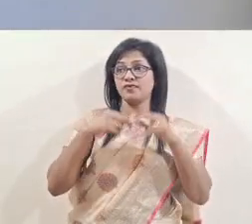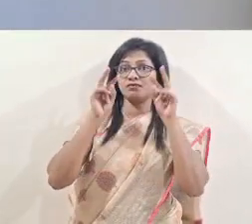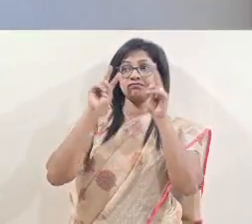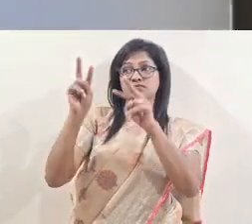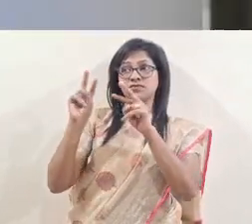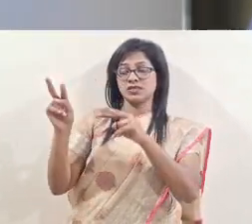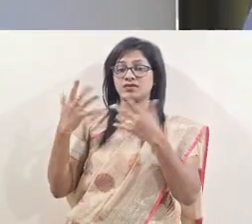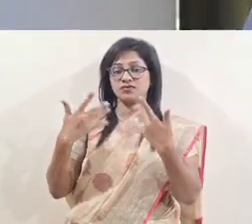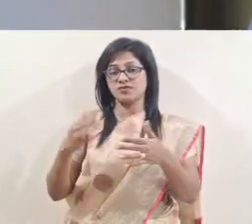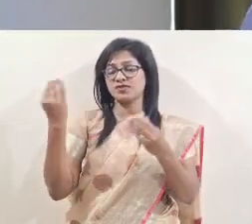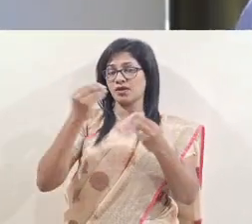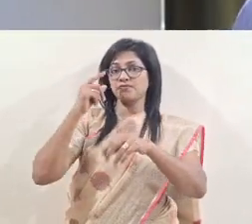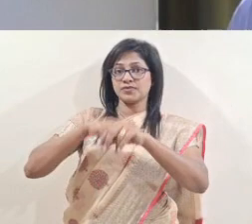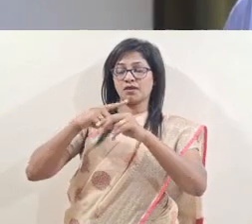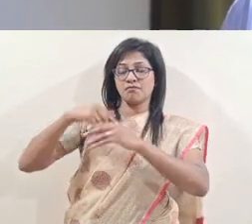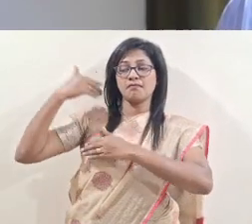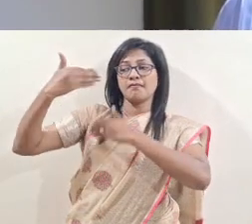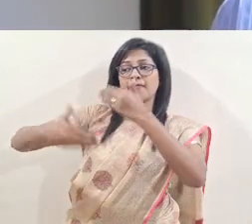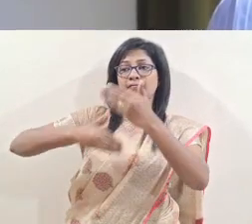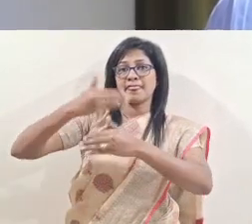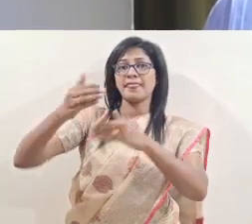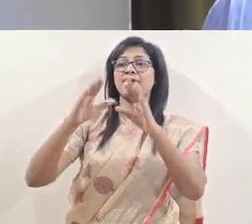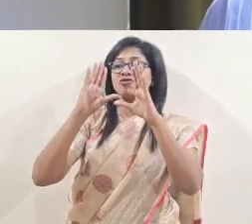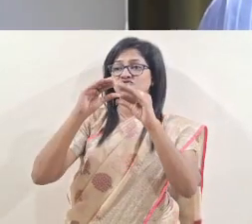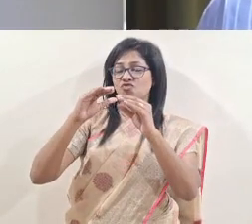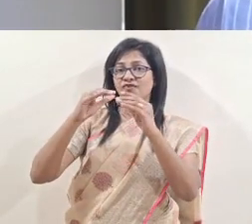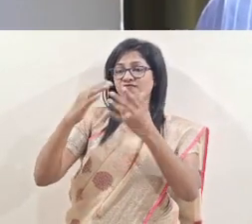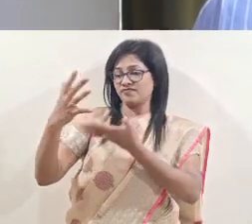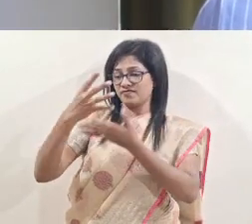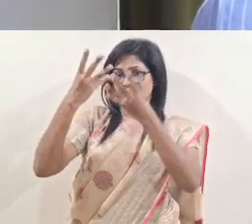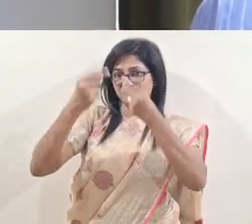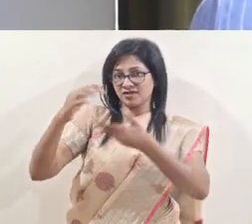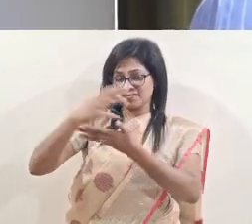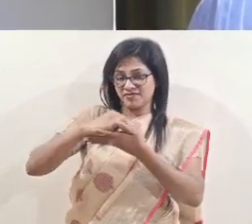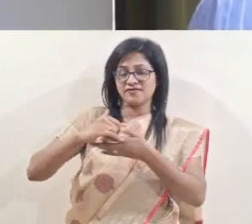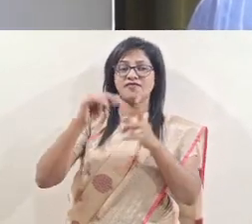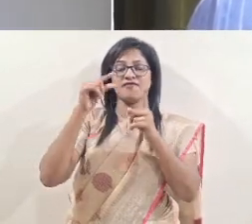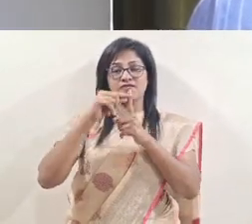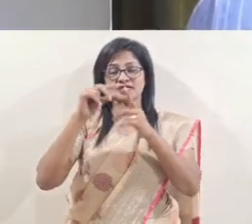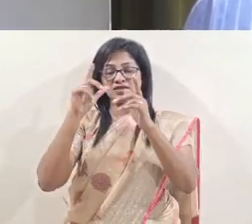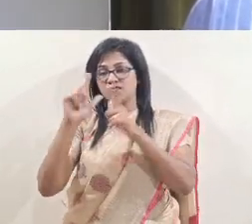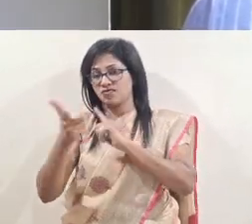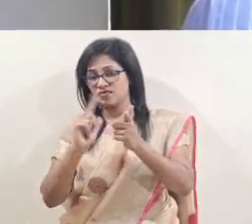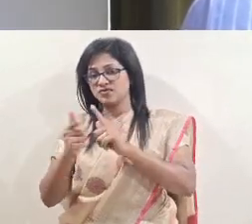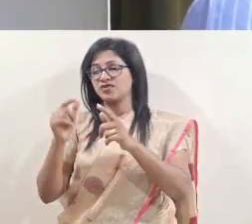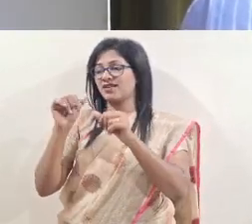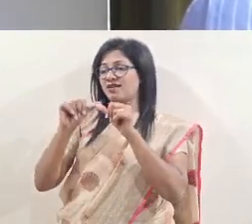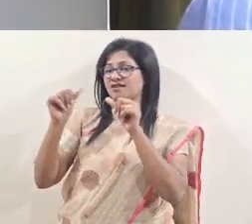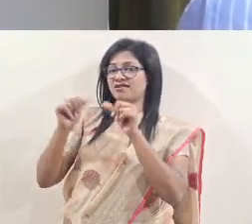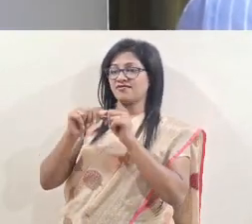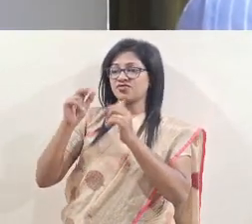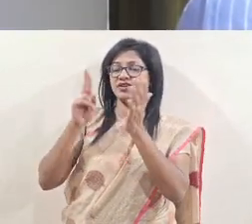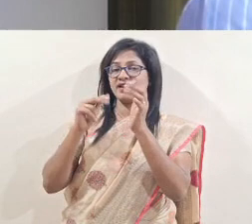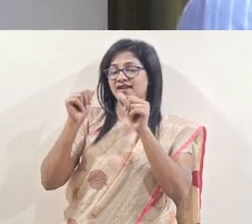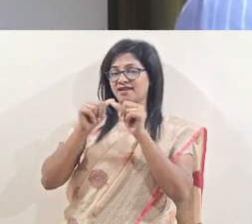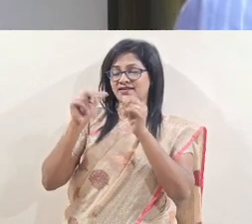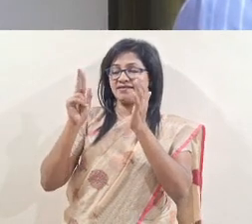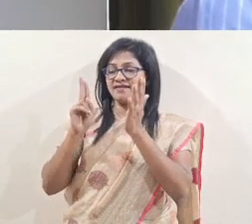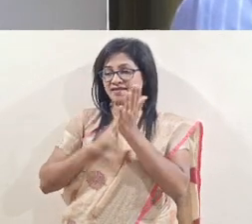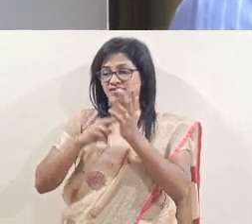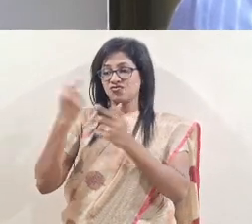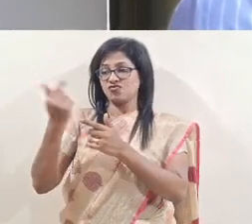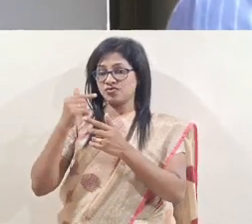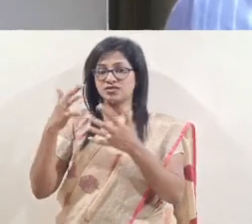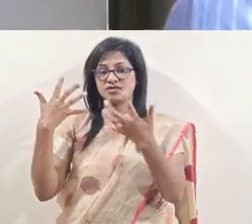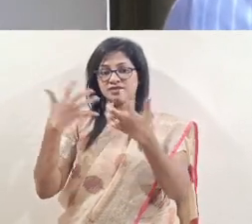period of time that soft computing based on fuzzy logic and artificial neural network basically is better than our